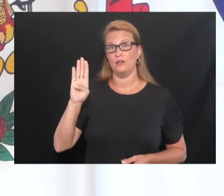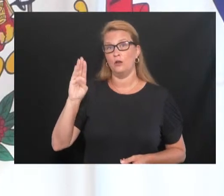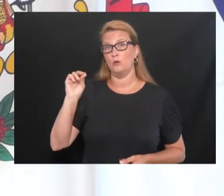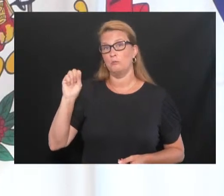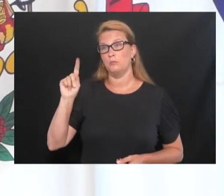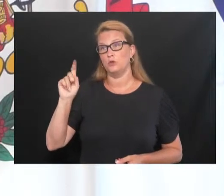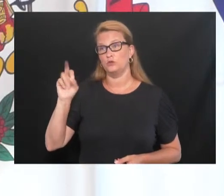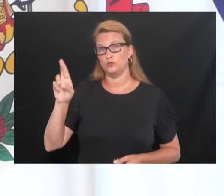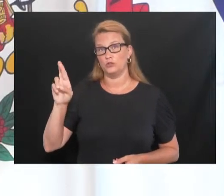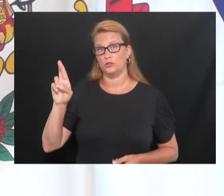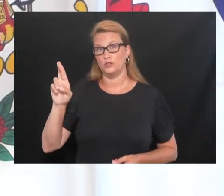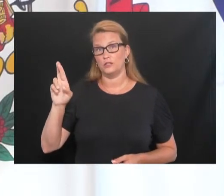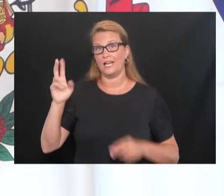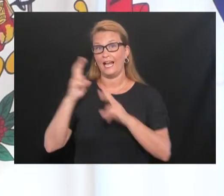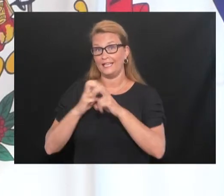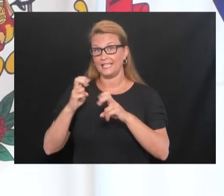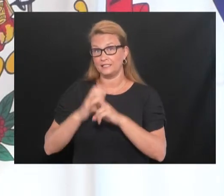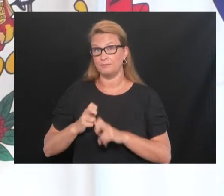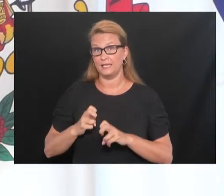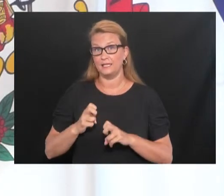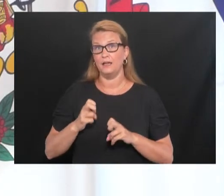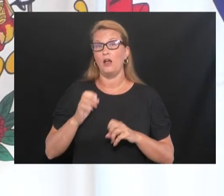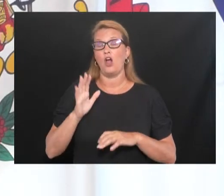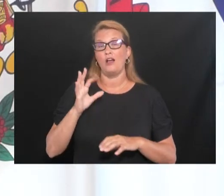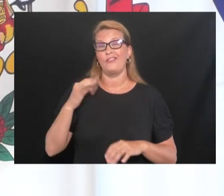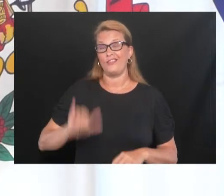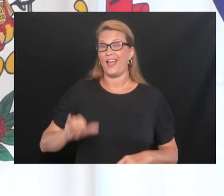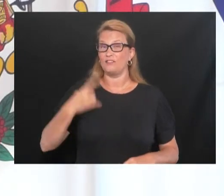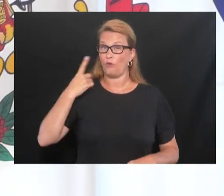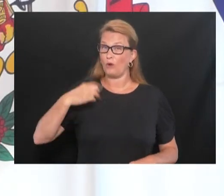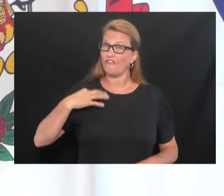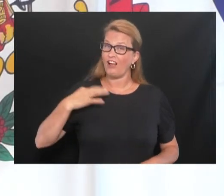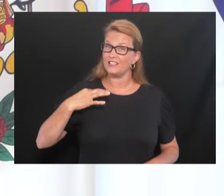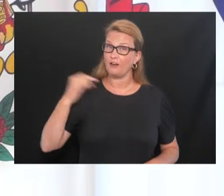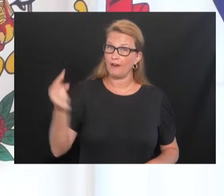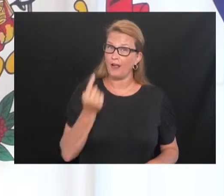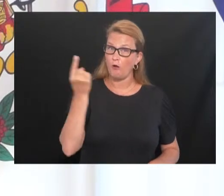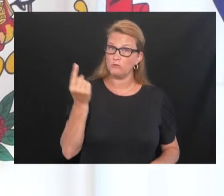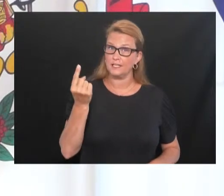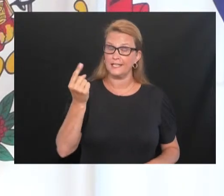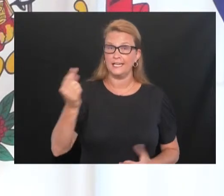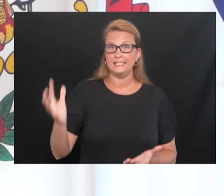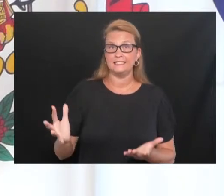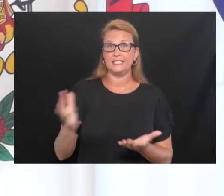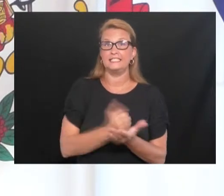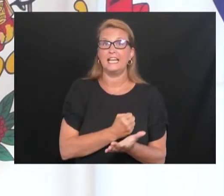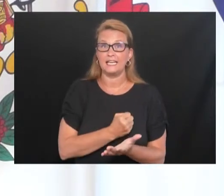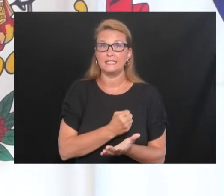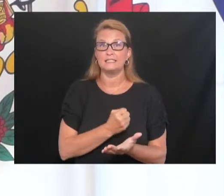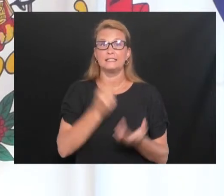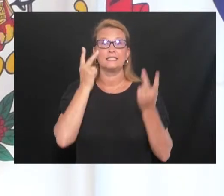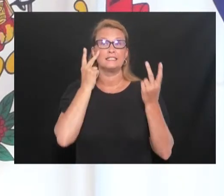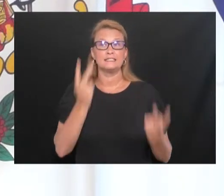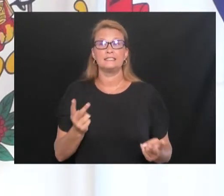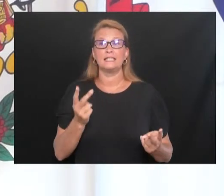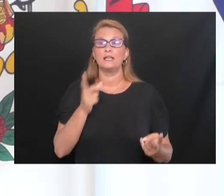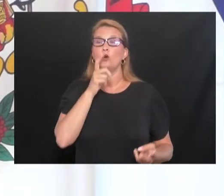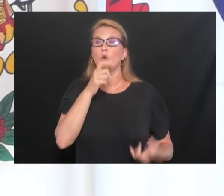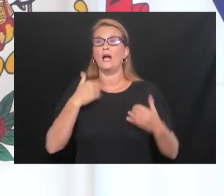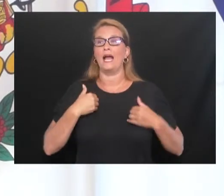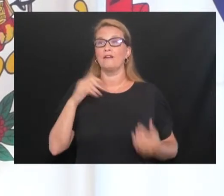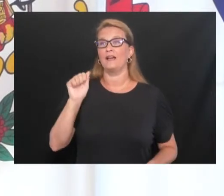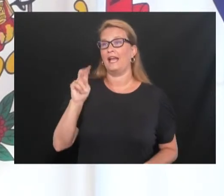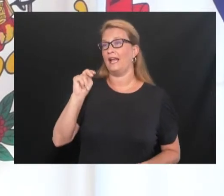battlefield assessment on a voluntary basis to gain data on antibodies and